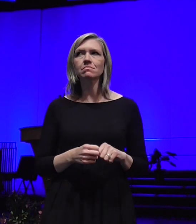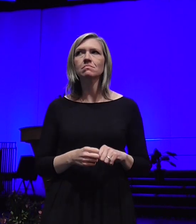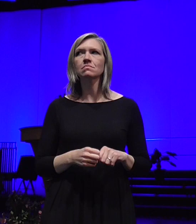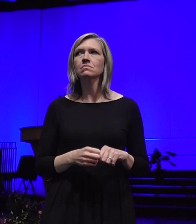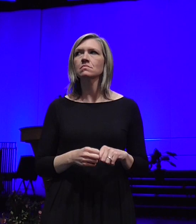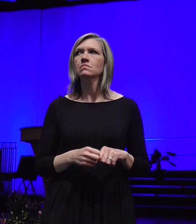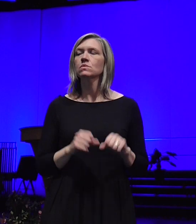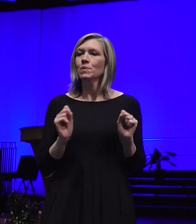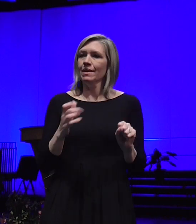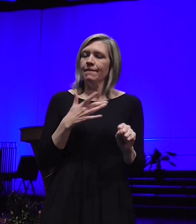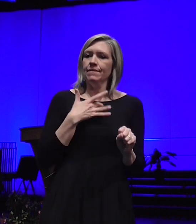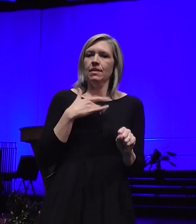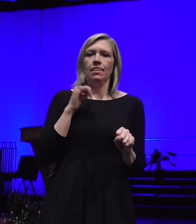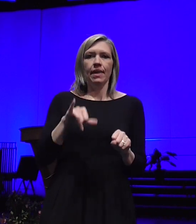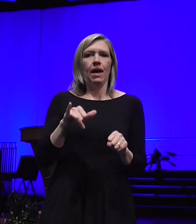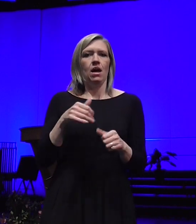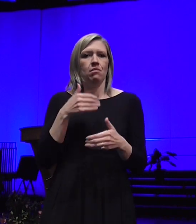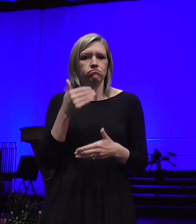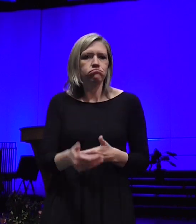We can feel that momentum